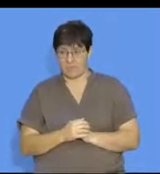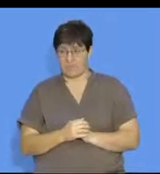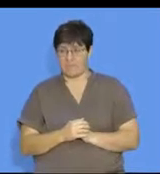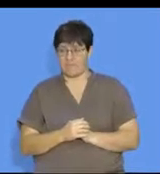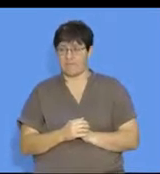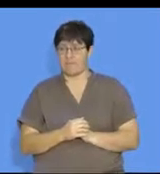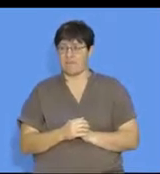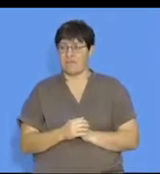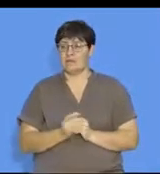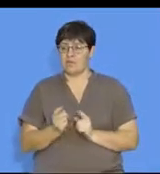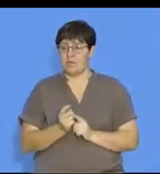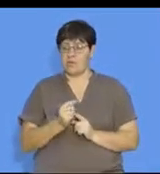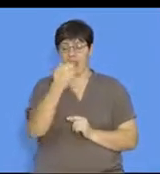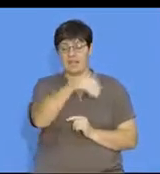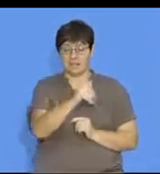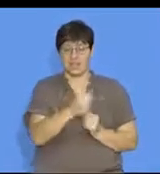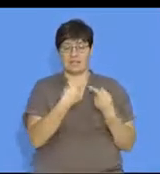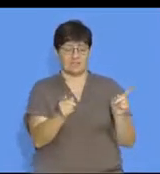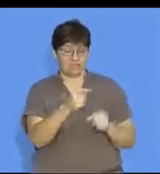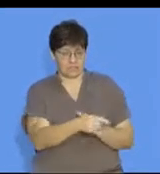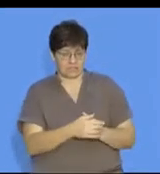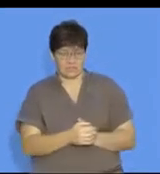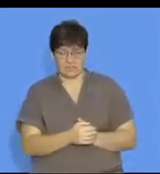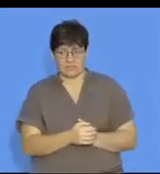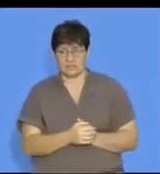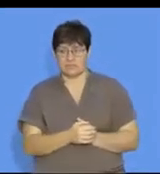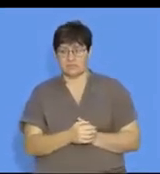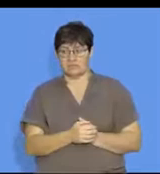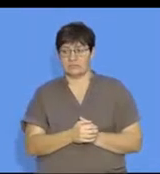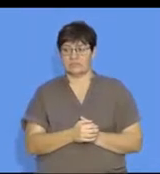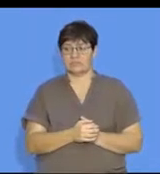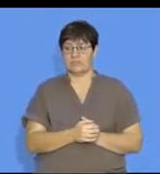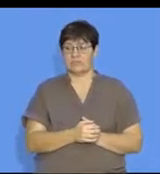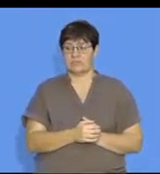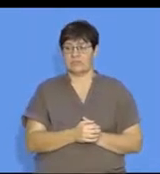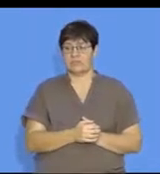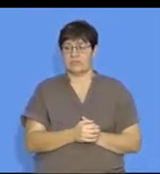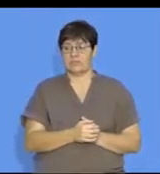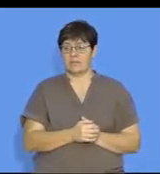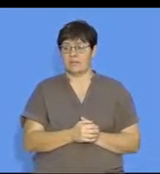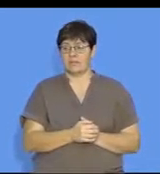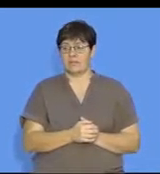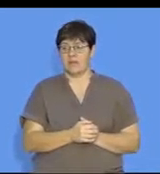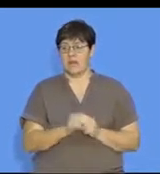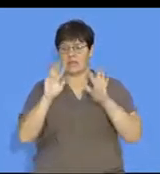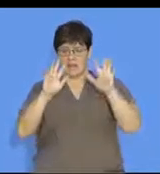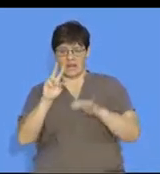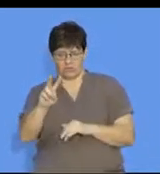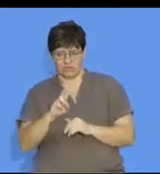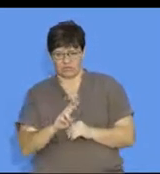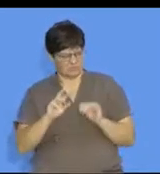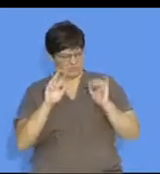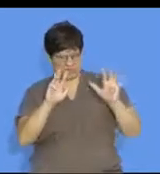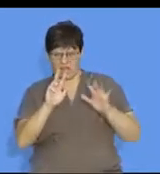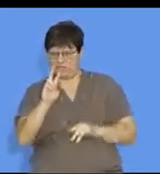V load in this case, or the external potential difference in this case is equals to 9 volts. Where does